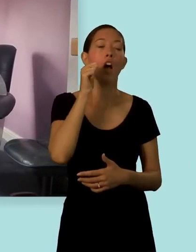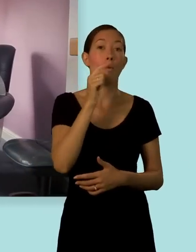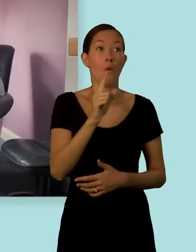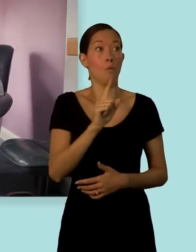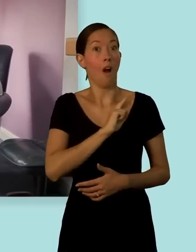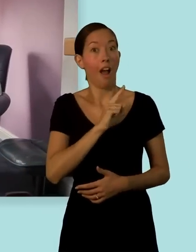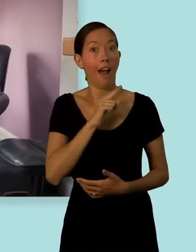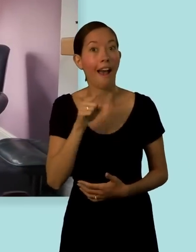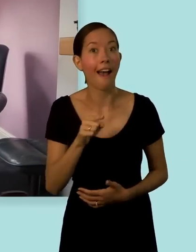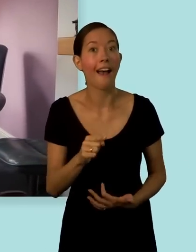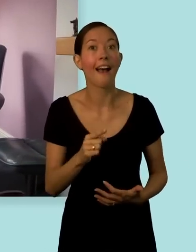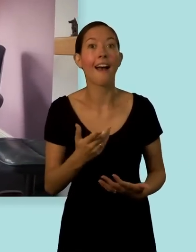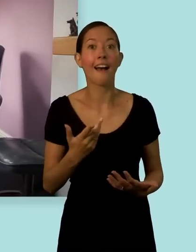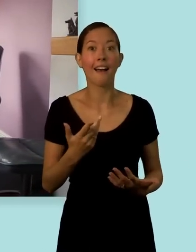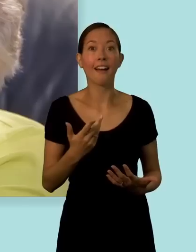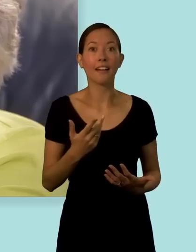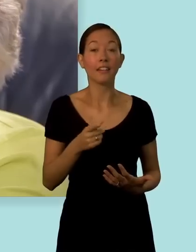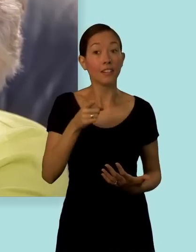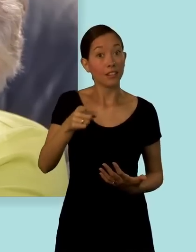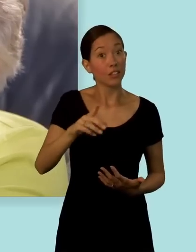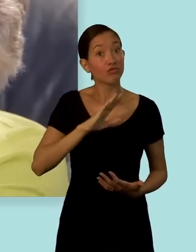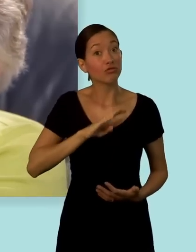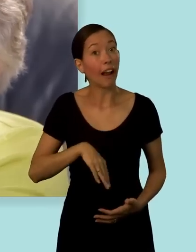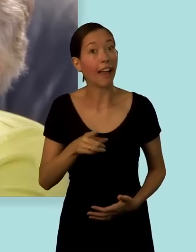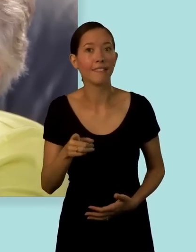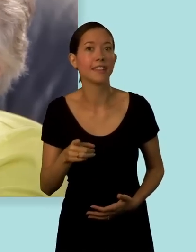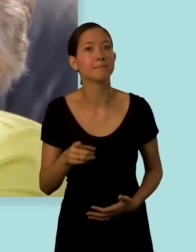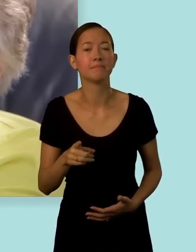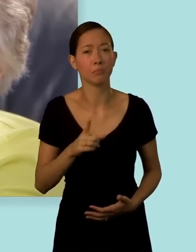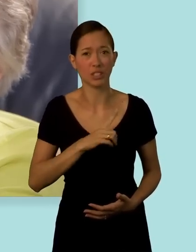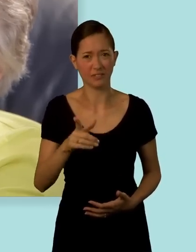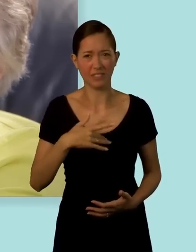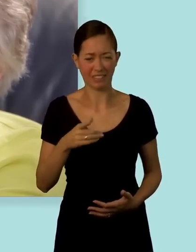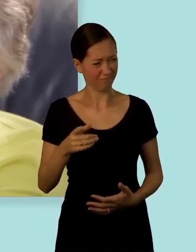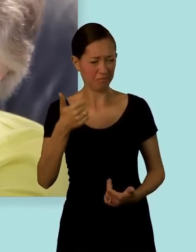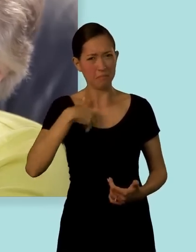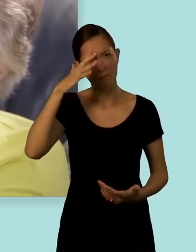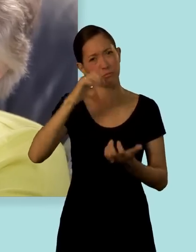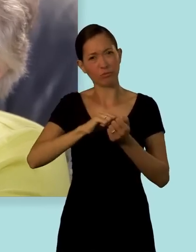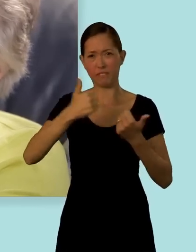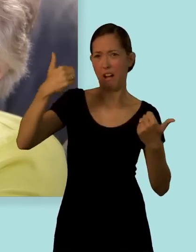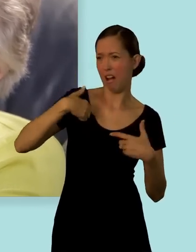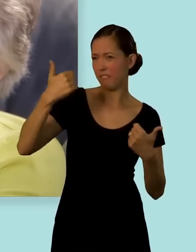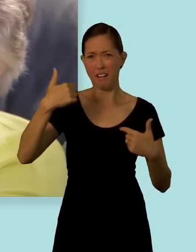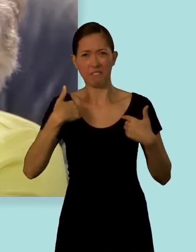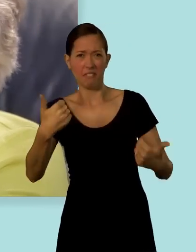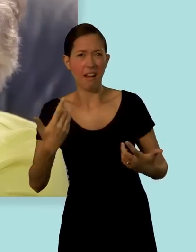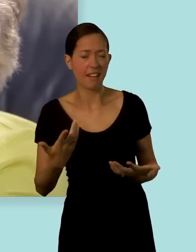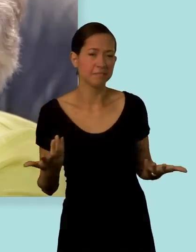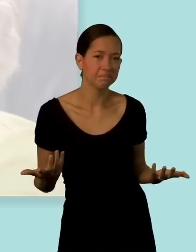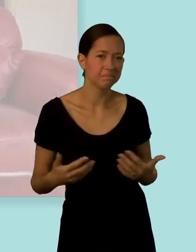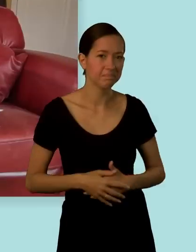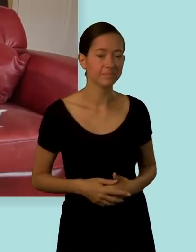just good to know that there was a reason for it. I don't think he found it so much of a relief, because I don't think he really believed there was much wrong with